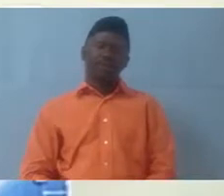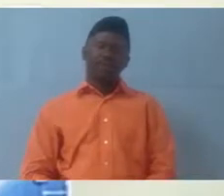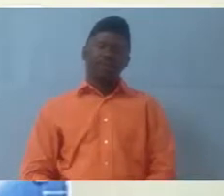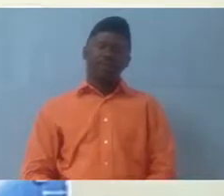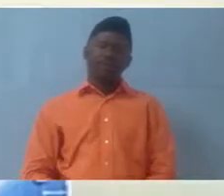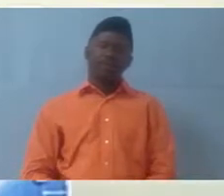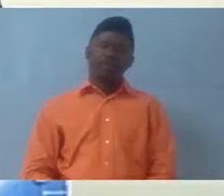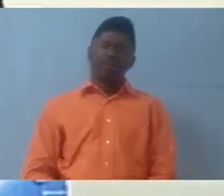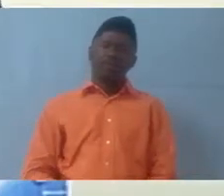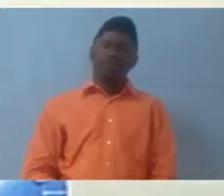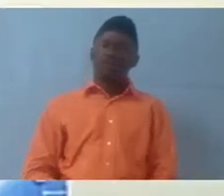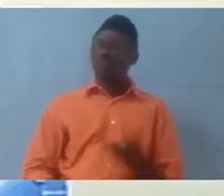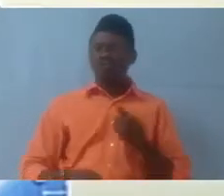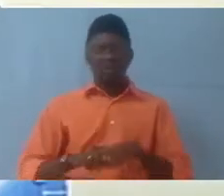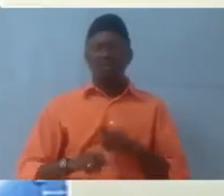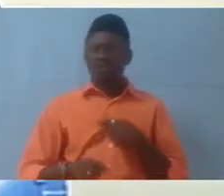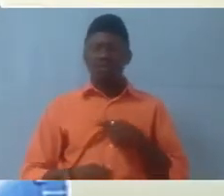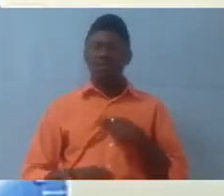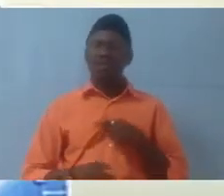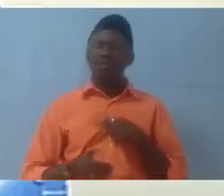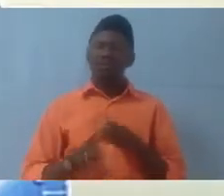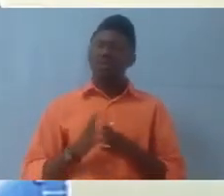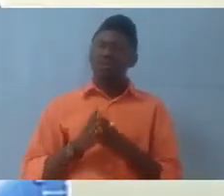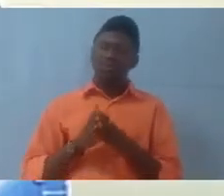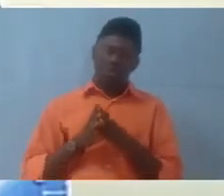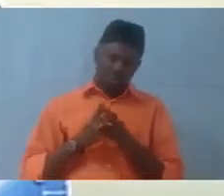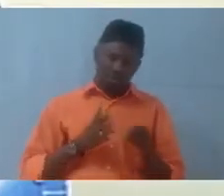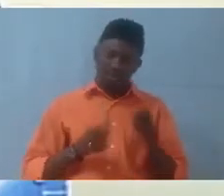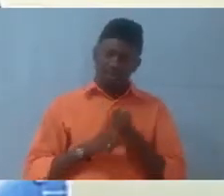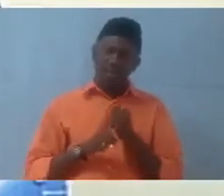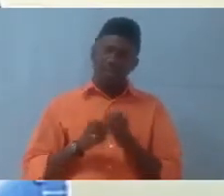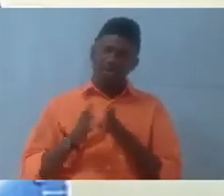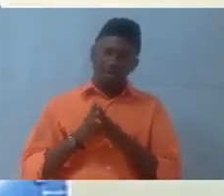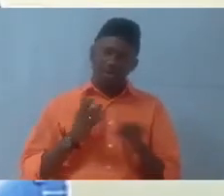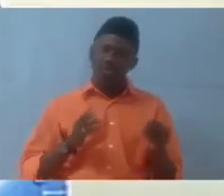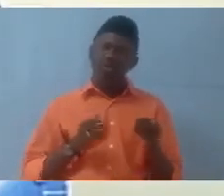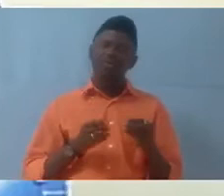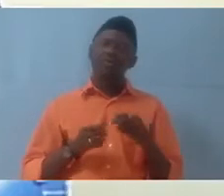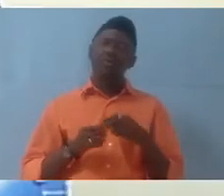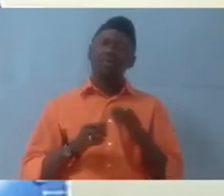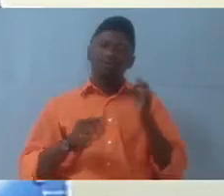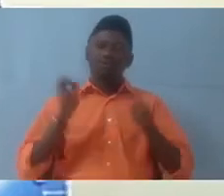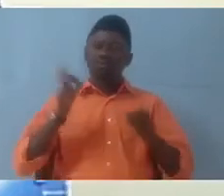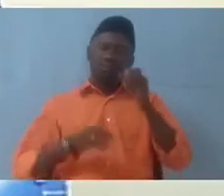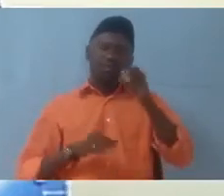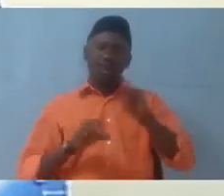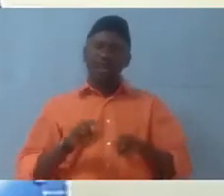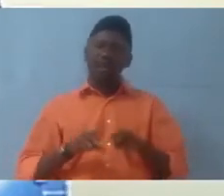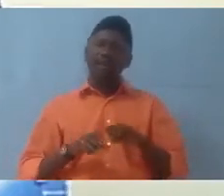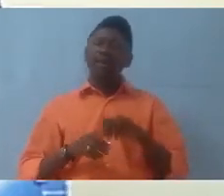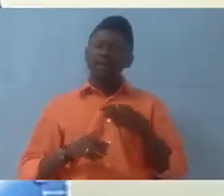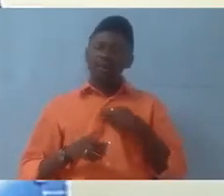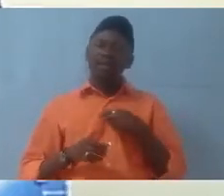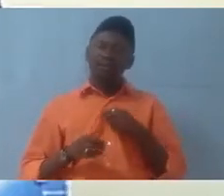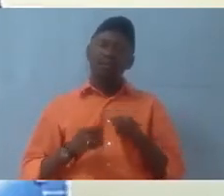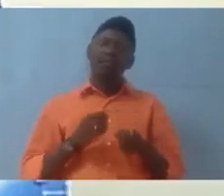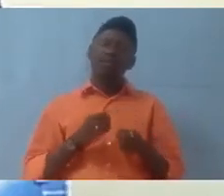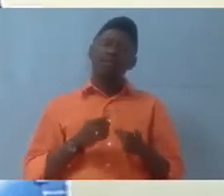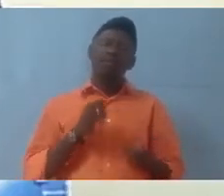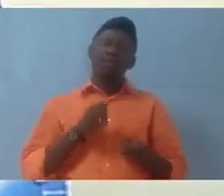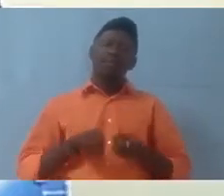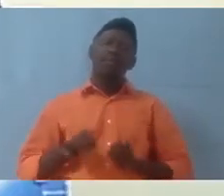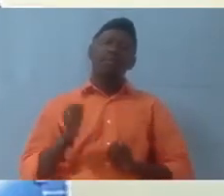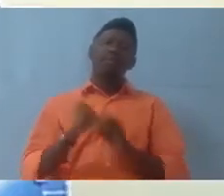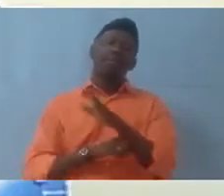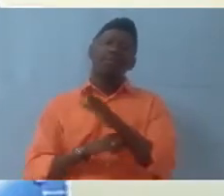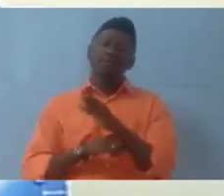judgment and then send it to Banjul. Legal dañ may wax sané na sotandeku judgement bobu li nga xamni lañ ci def ma dal di ko